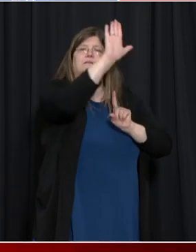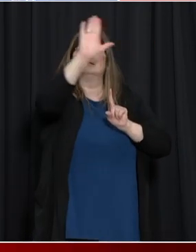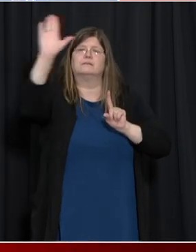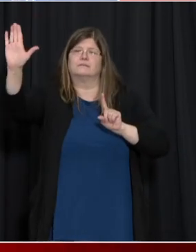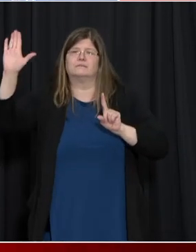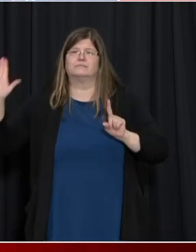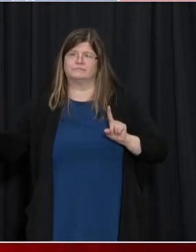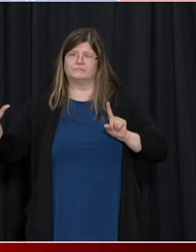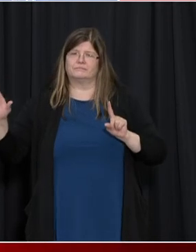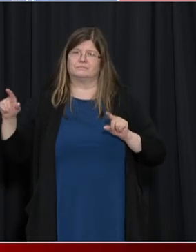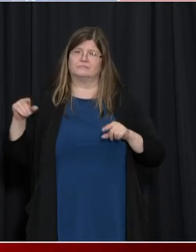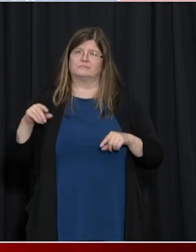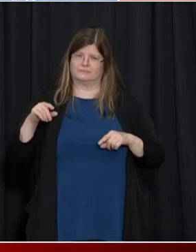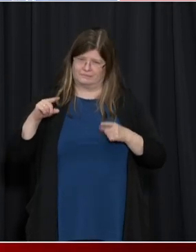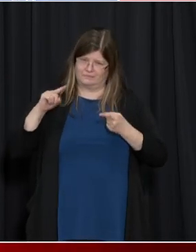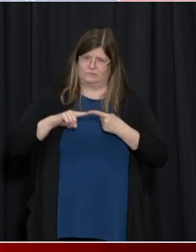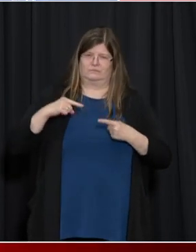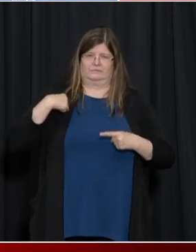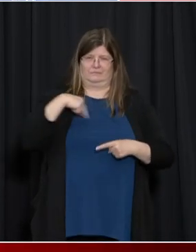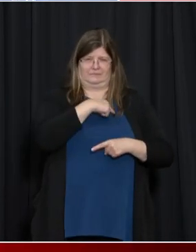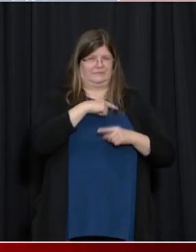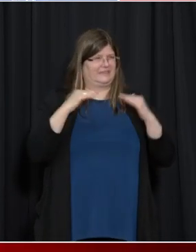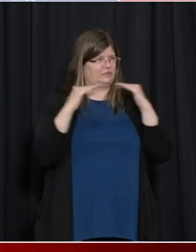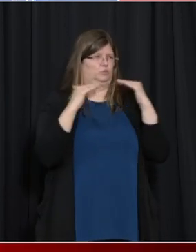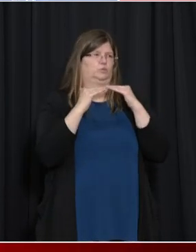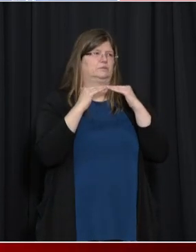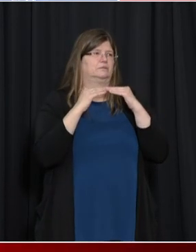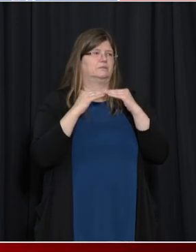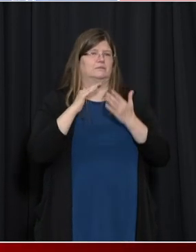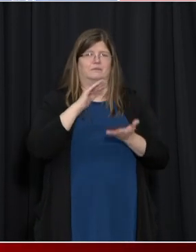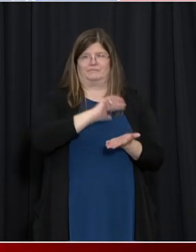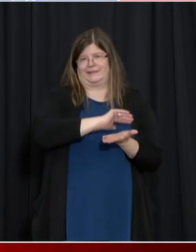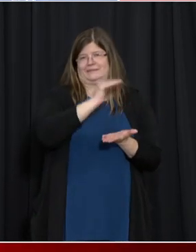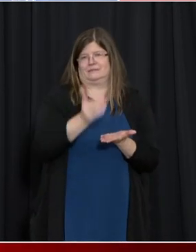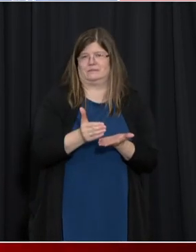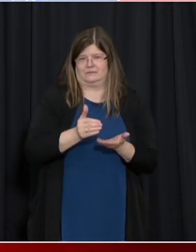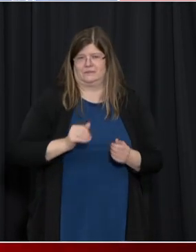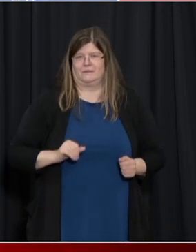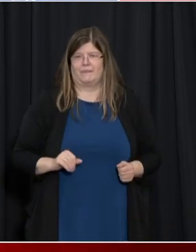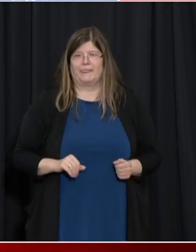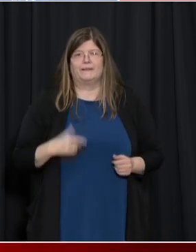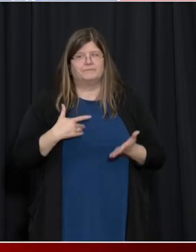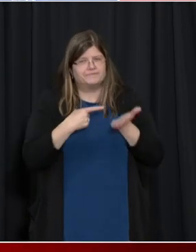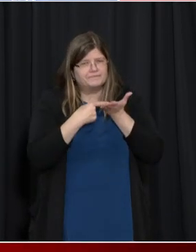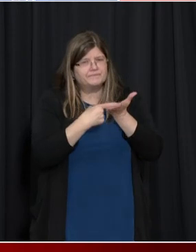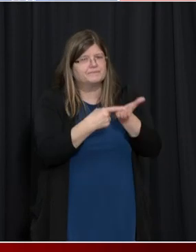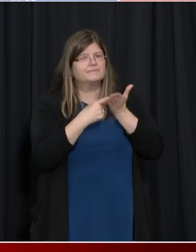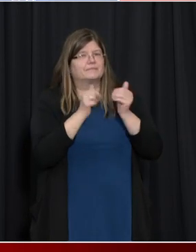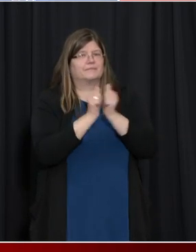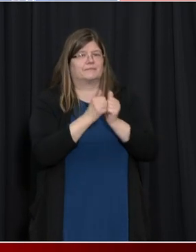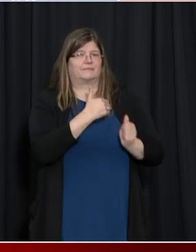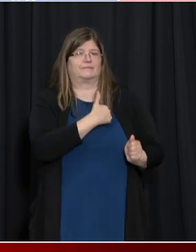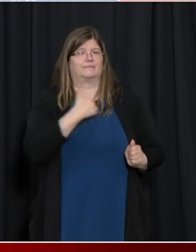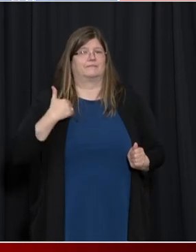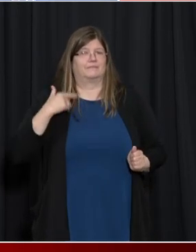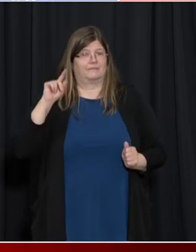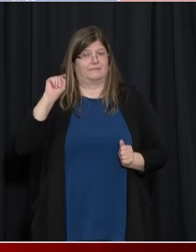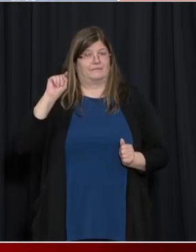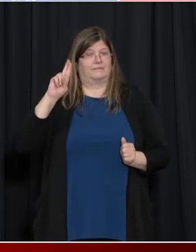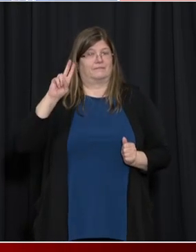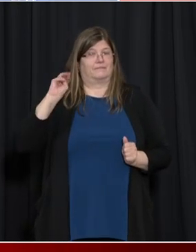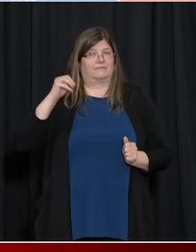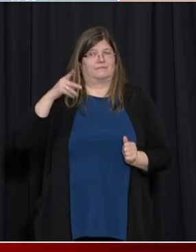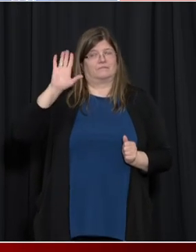and localities. That's first. I have also had that conversation with members of the Trump administration,